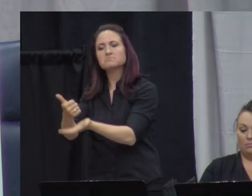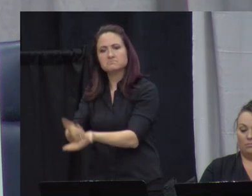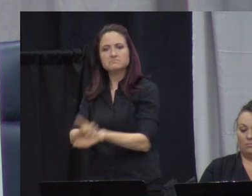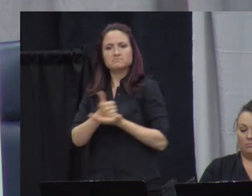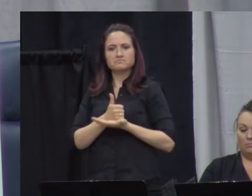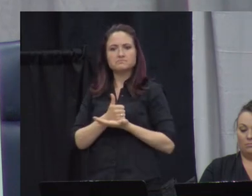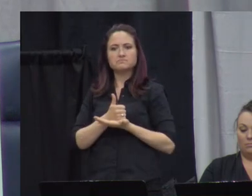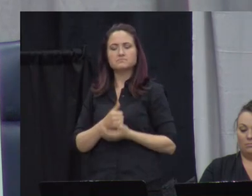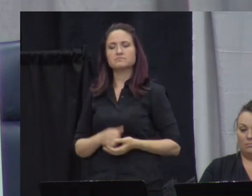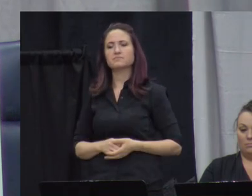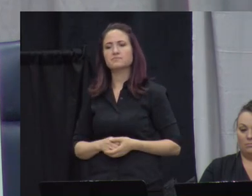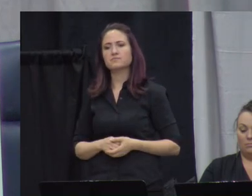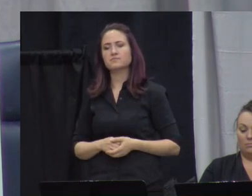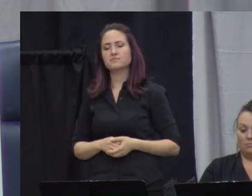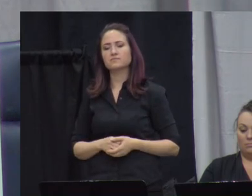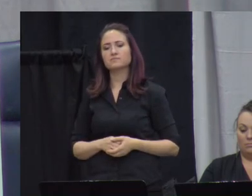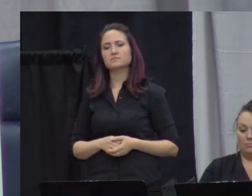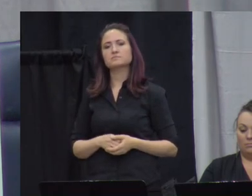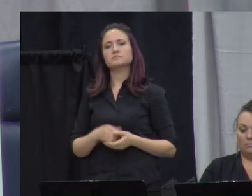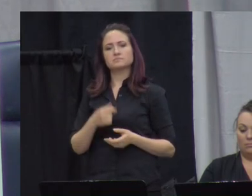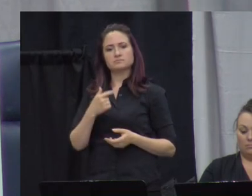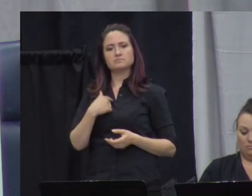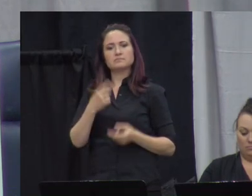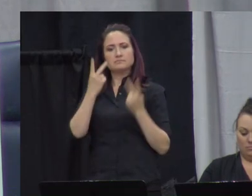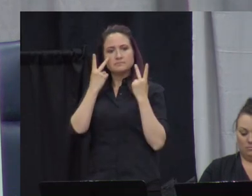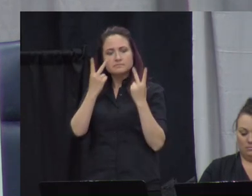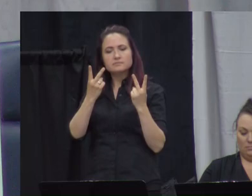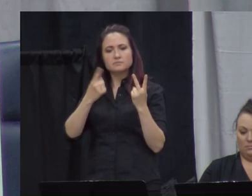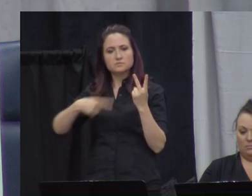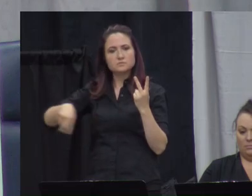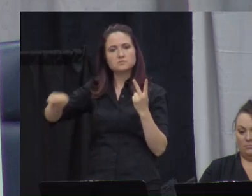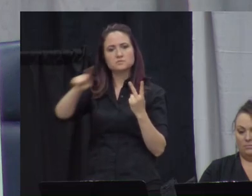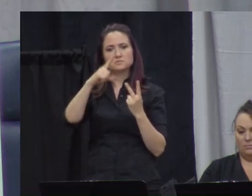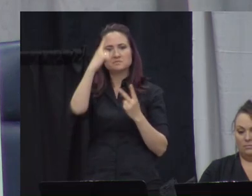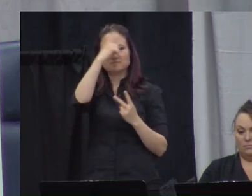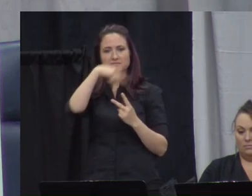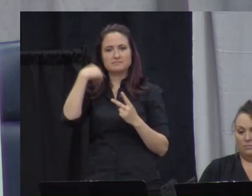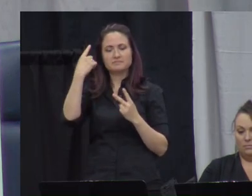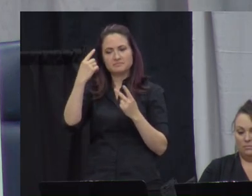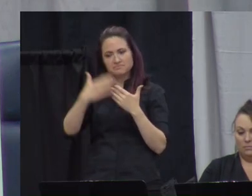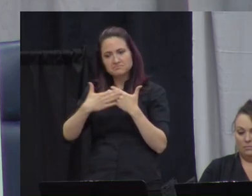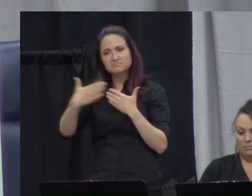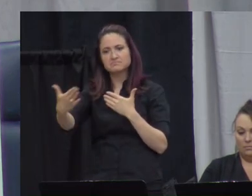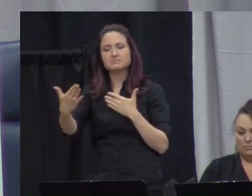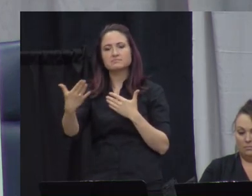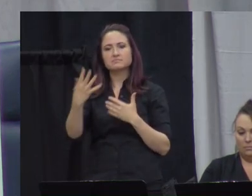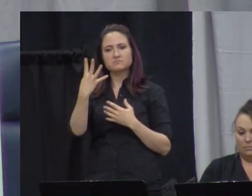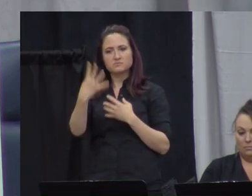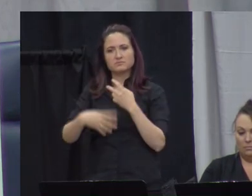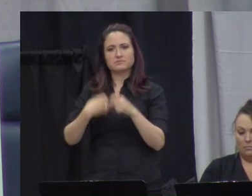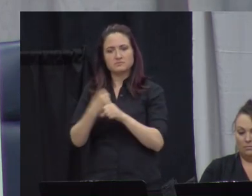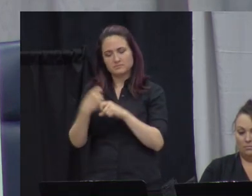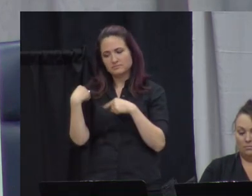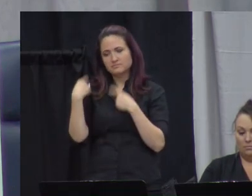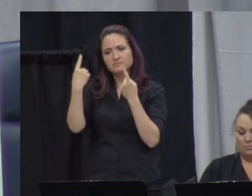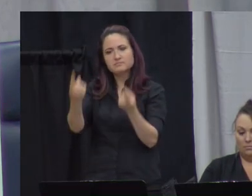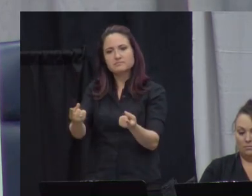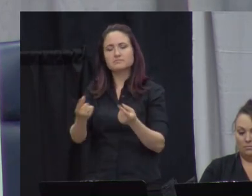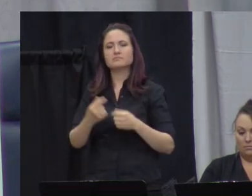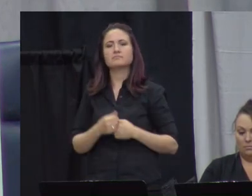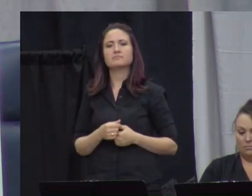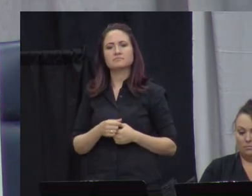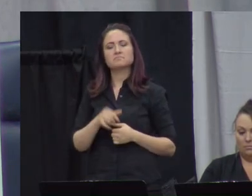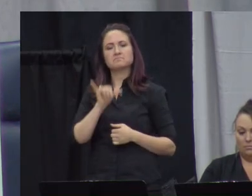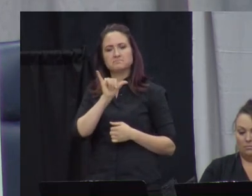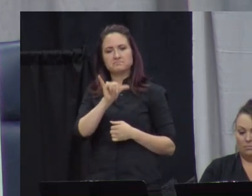helped. I have seen your faces throughout the course of your education here at MHS, and in those faces